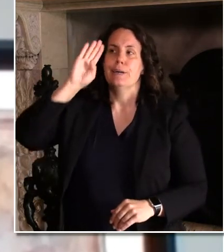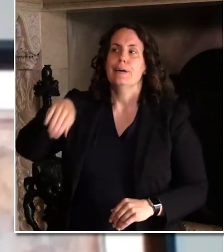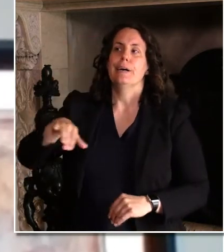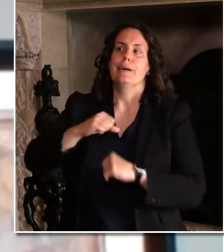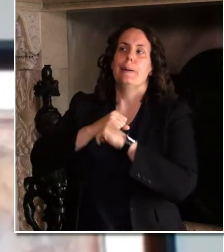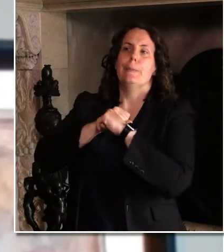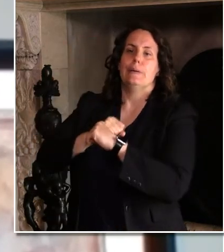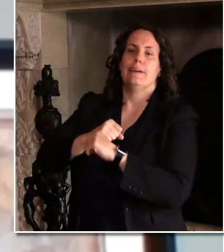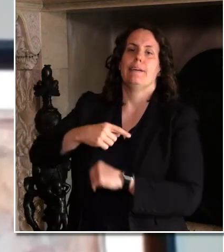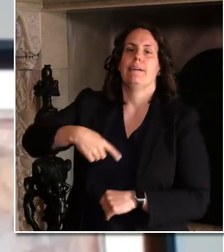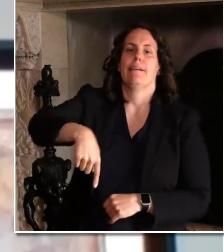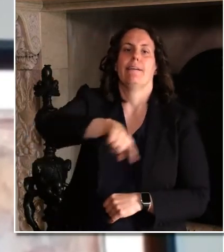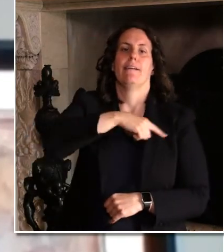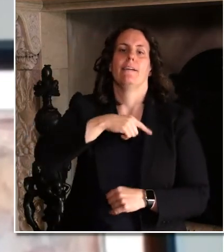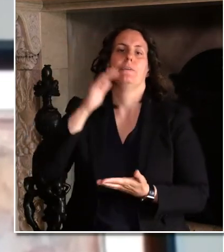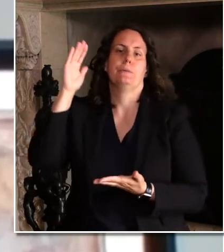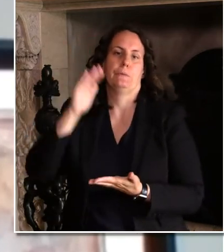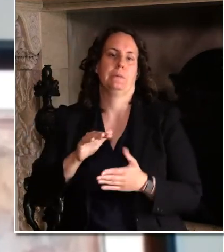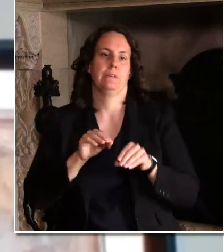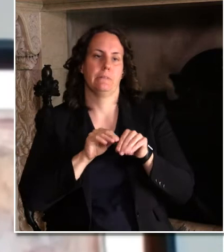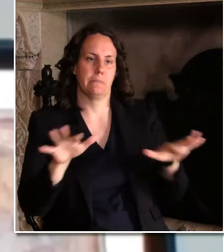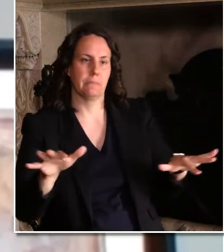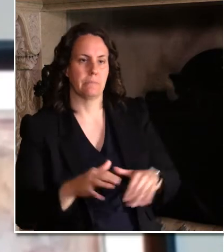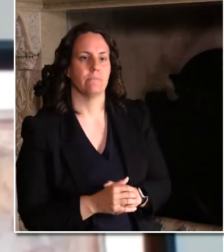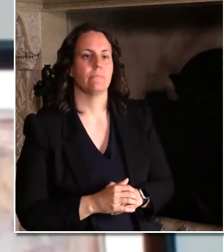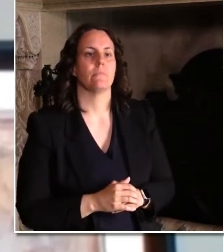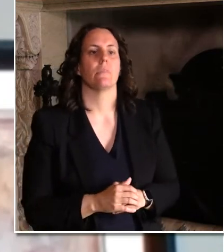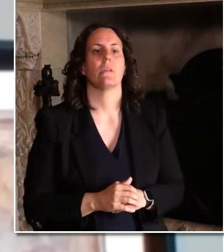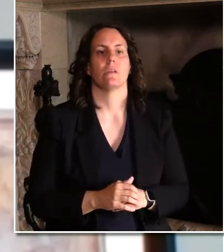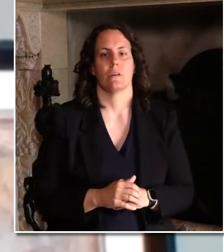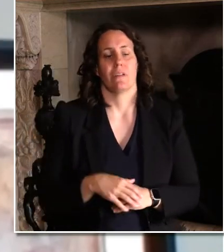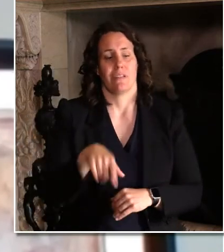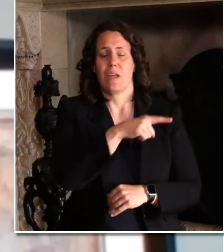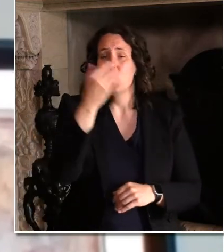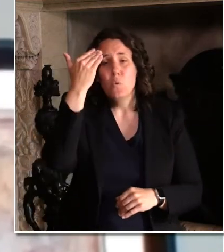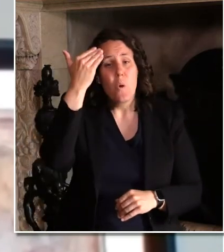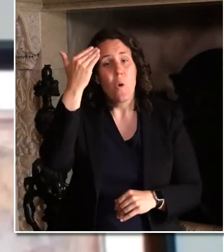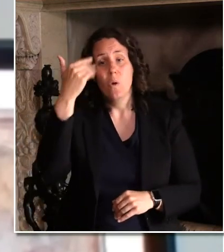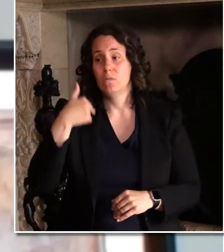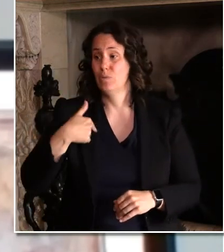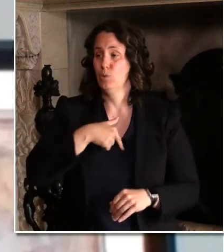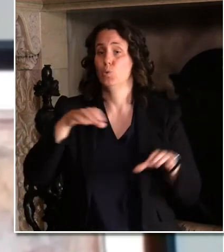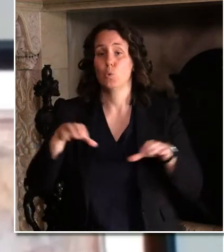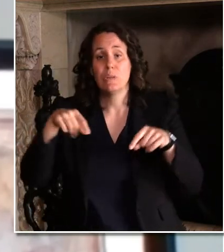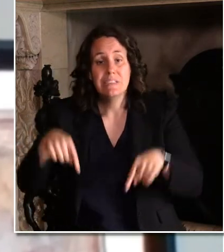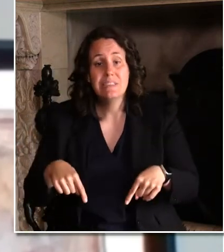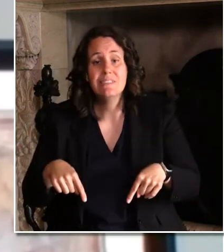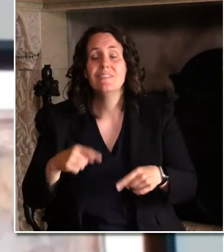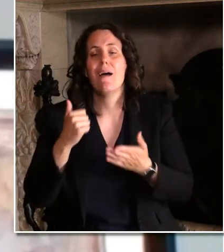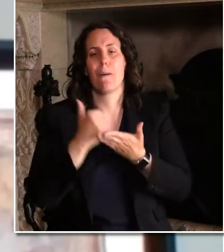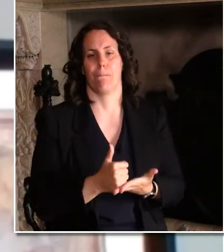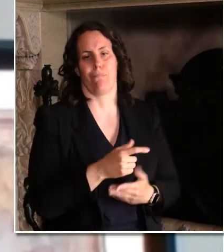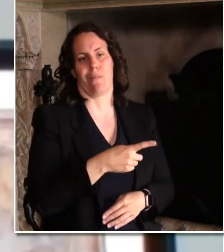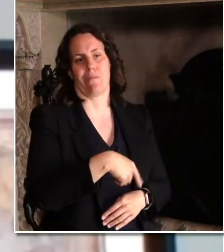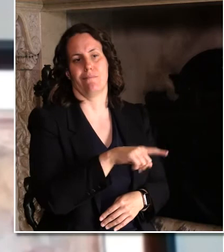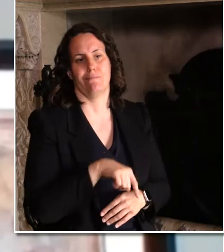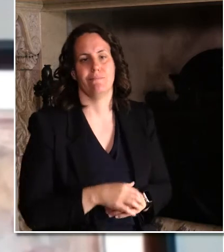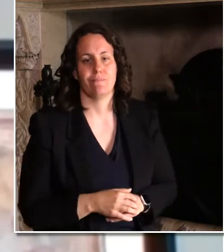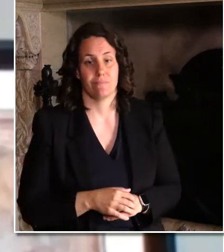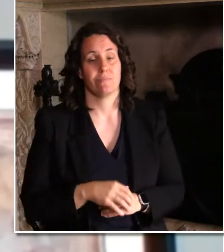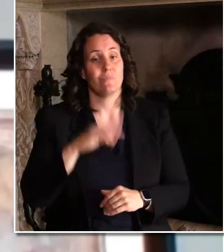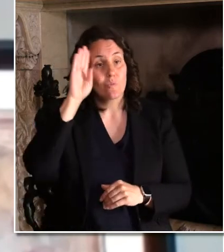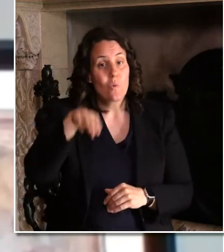they live in and contribute to are coming together in ways that will protect them. They know that the greatest risk for an outbreak is that we as staff